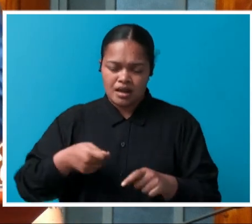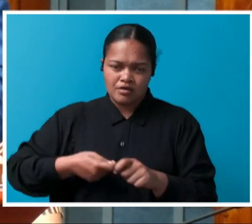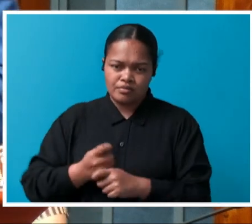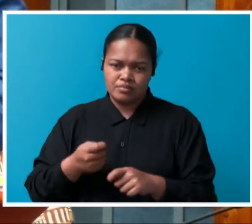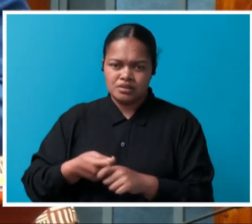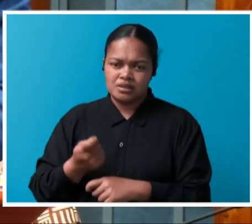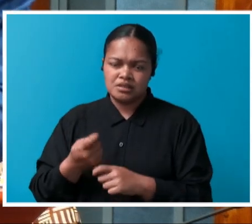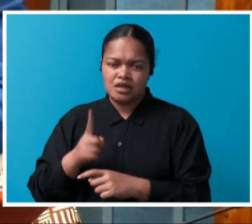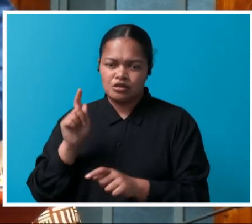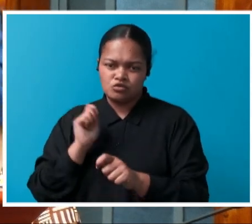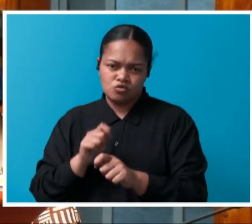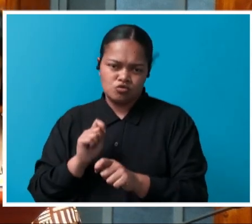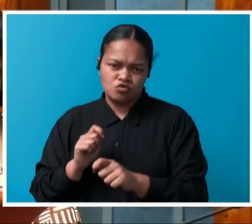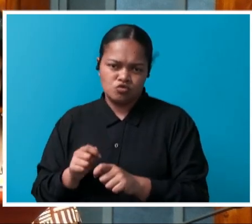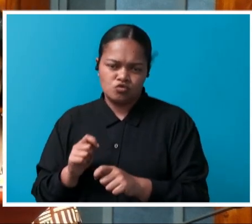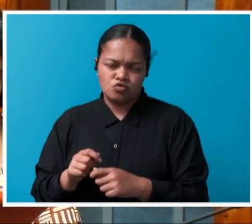joinery.